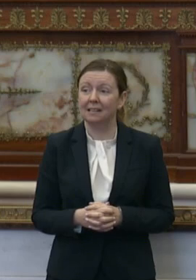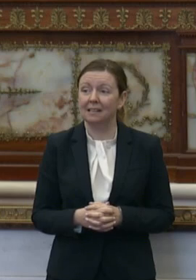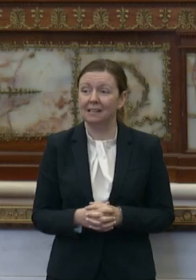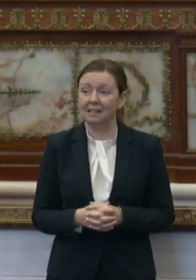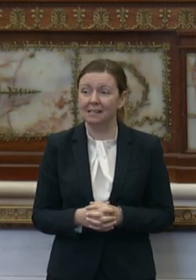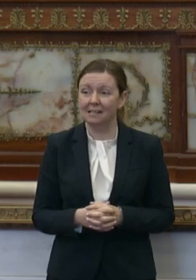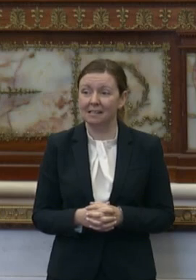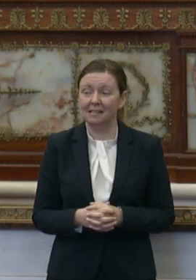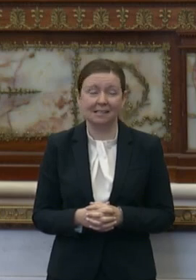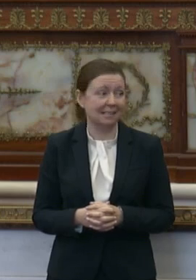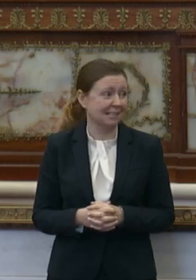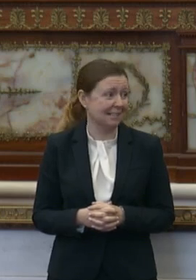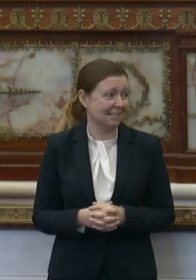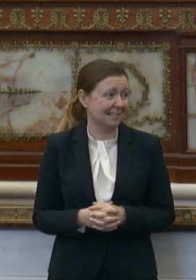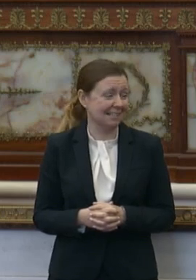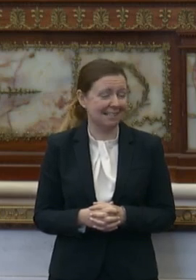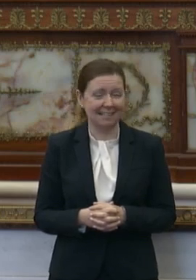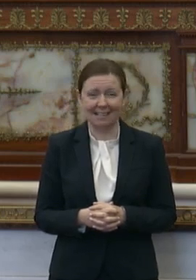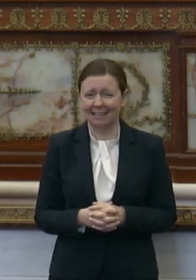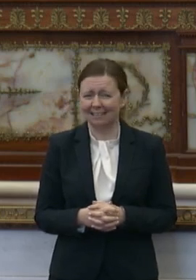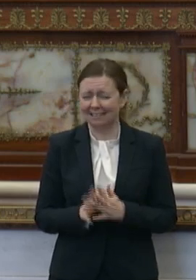Aye.